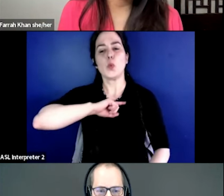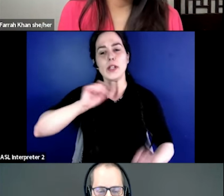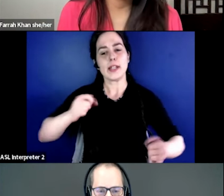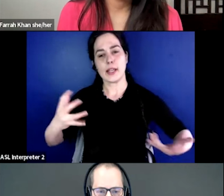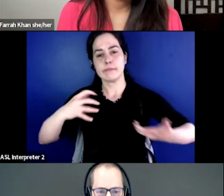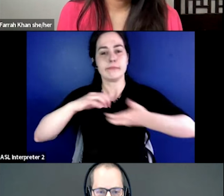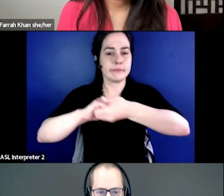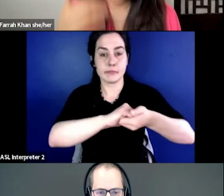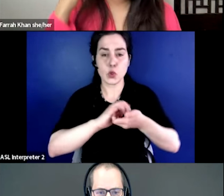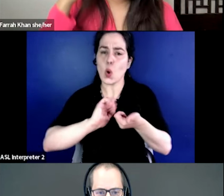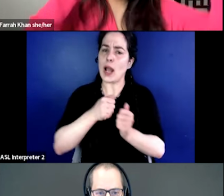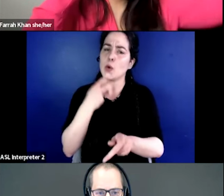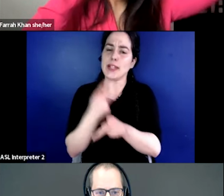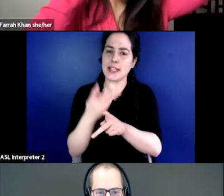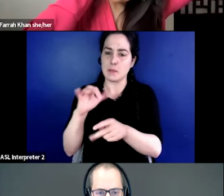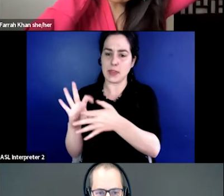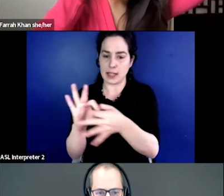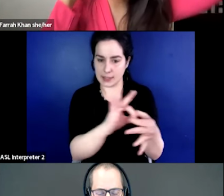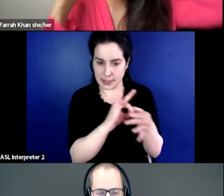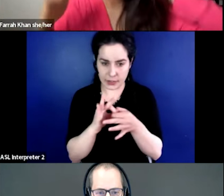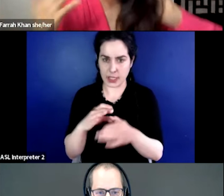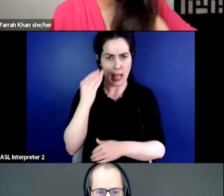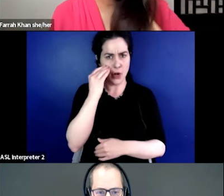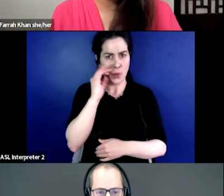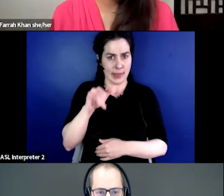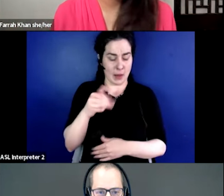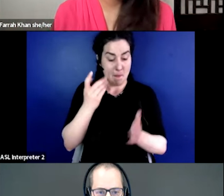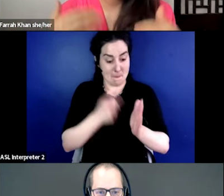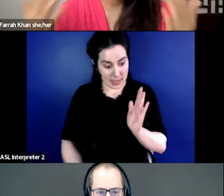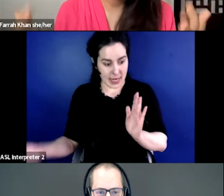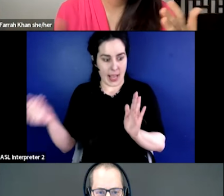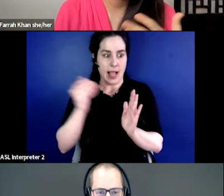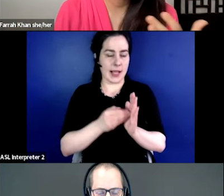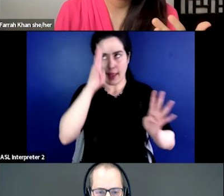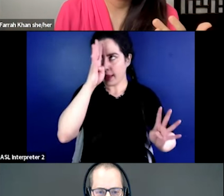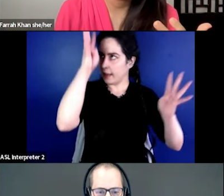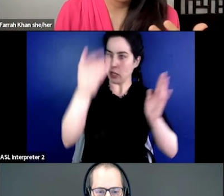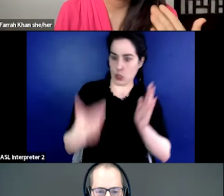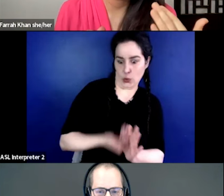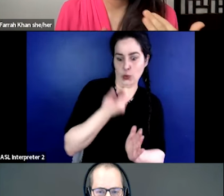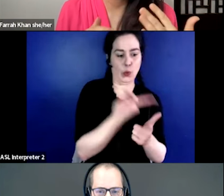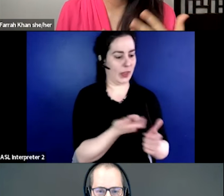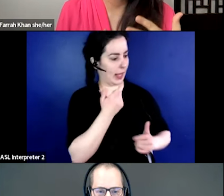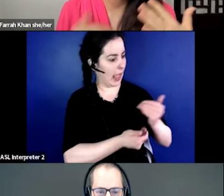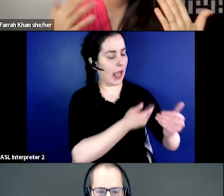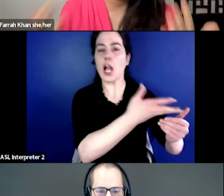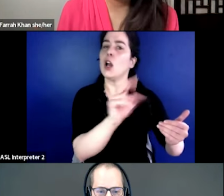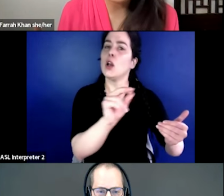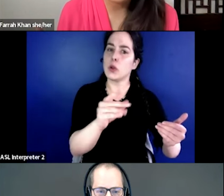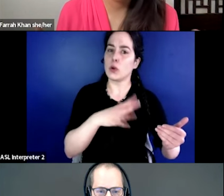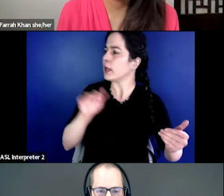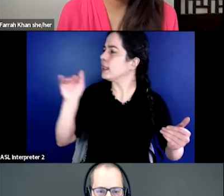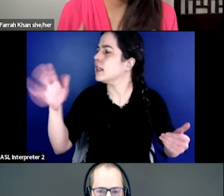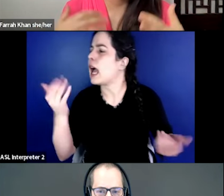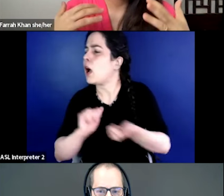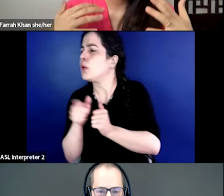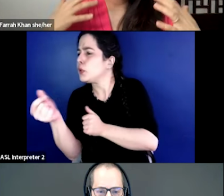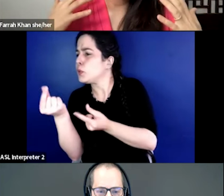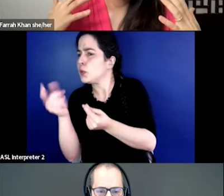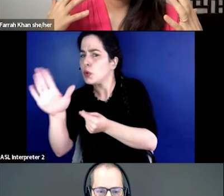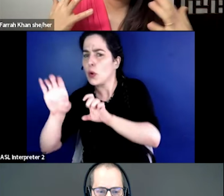being connected? And knowing we don't have to reinvent the wheel, talking to other folks and being like, oh, can I see how you do your valuation? Can